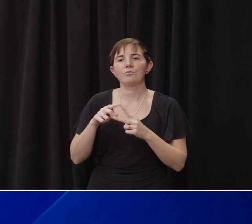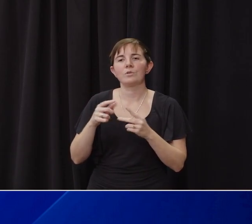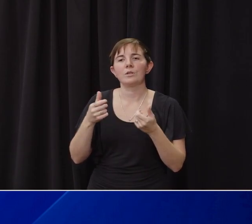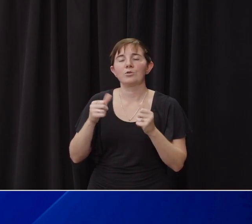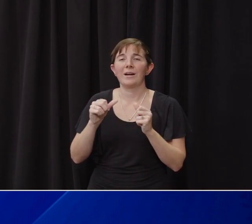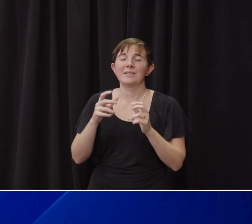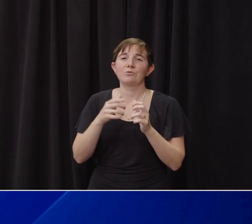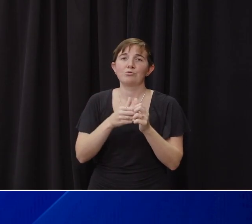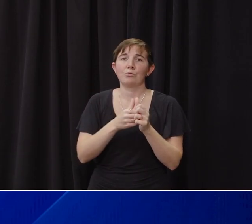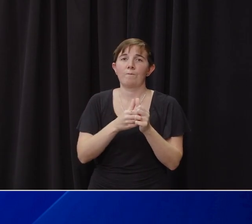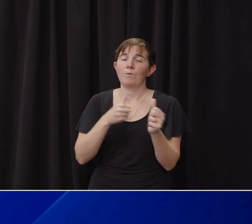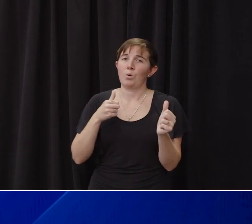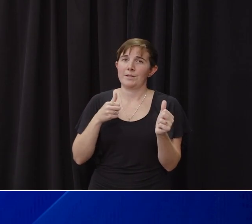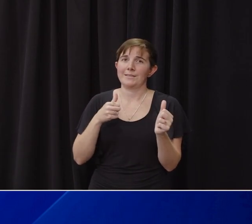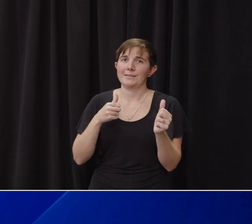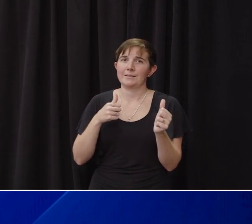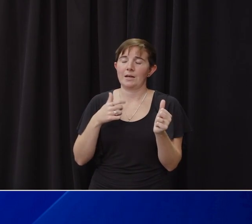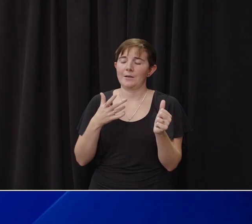avoid